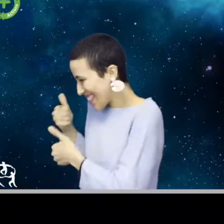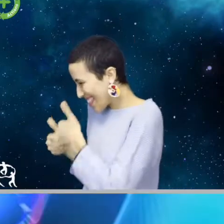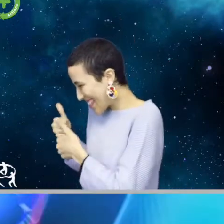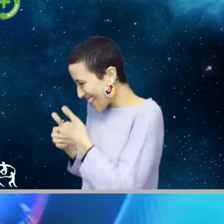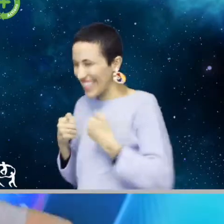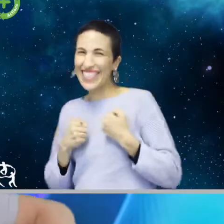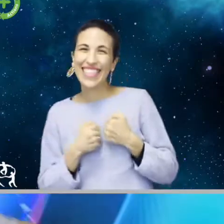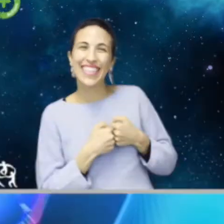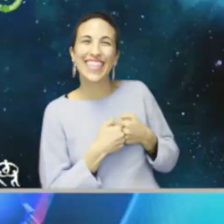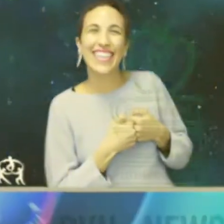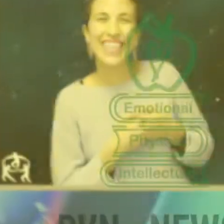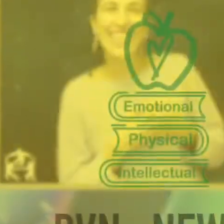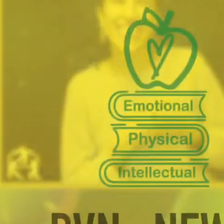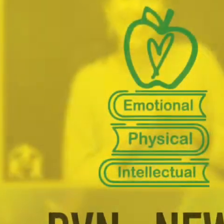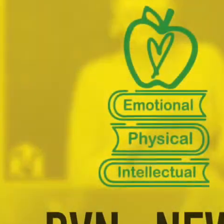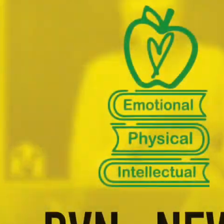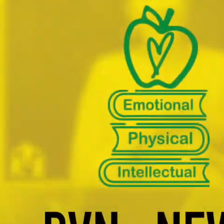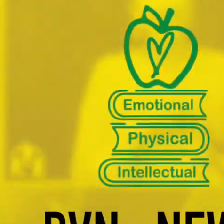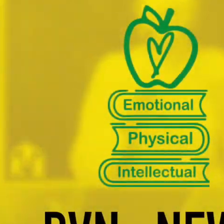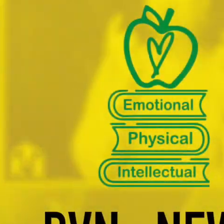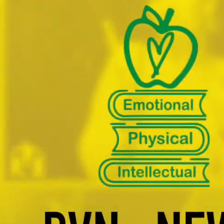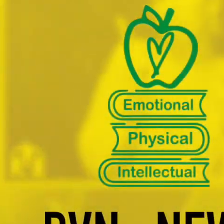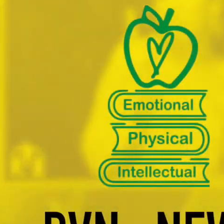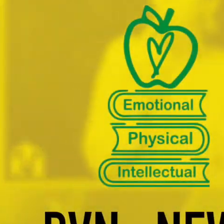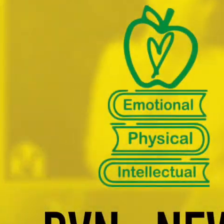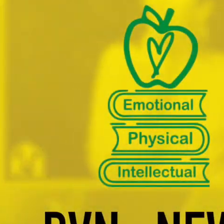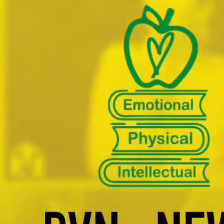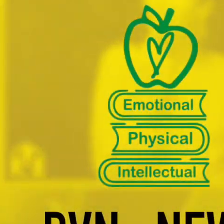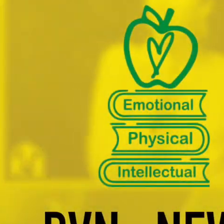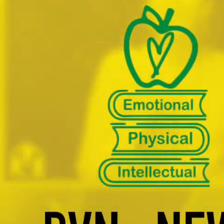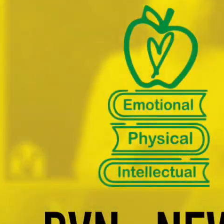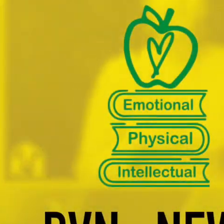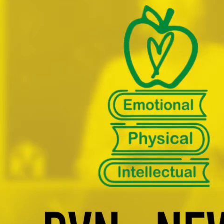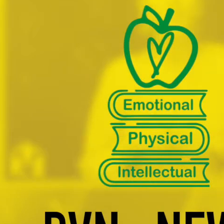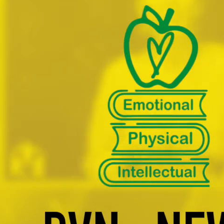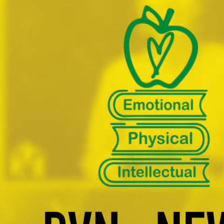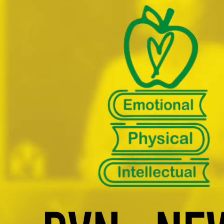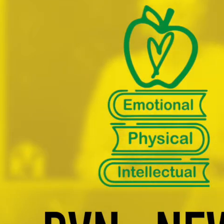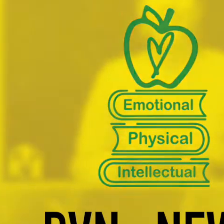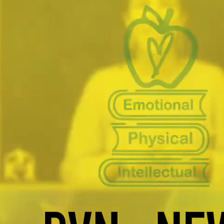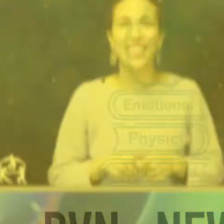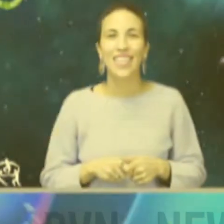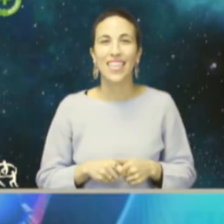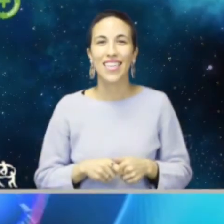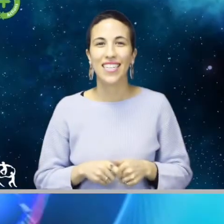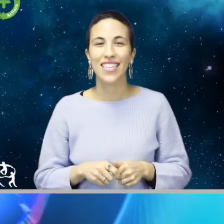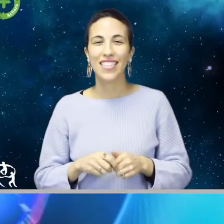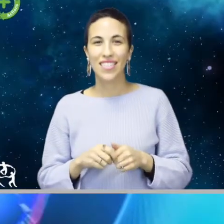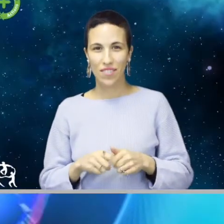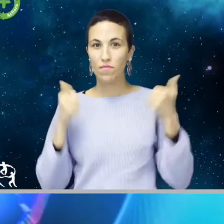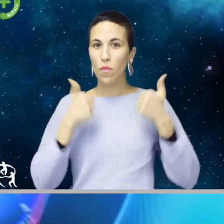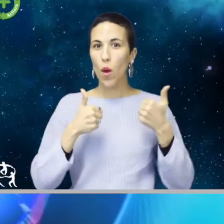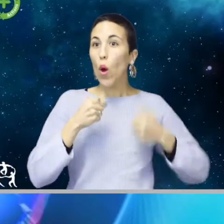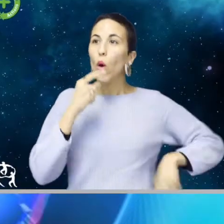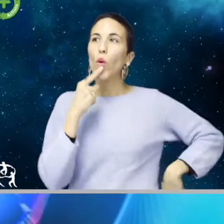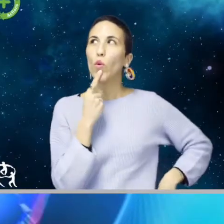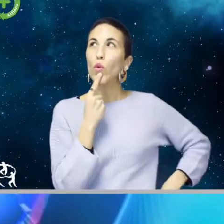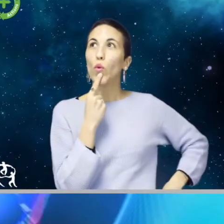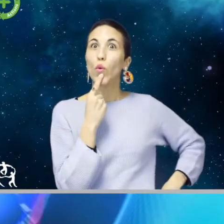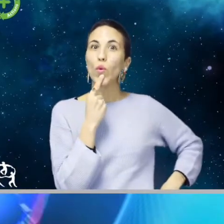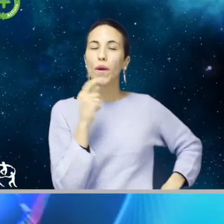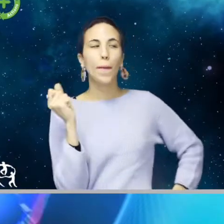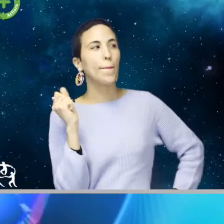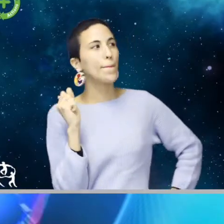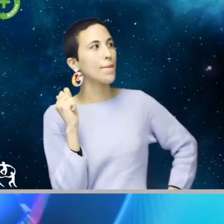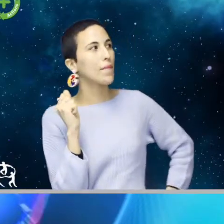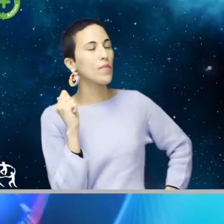started! Here's what we're going to do today, Ms. Shayma! It is time for Positive Values Network News! Today, for